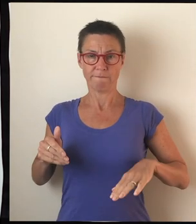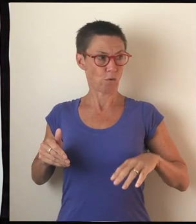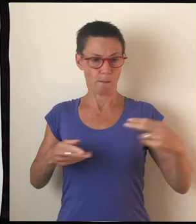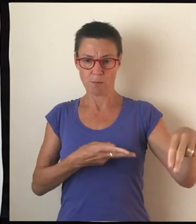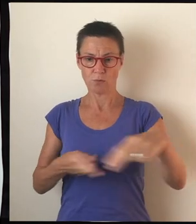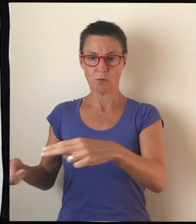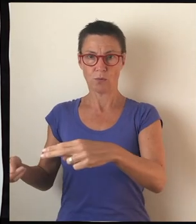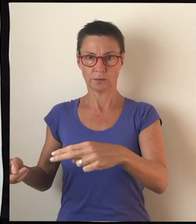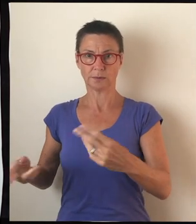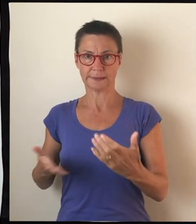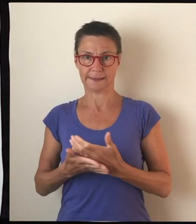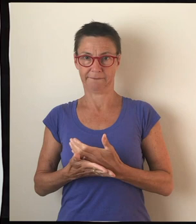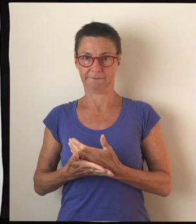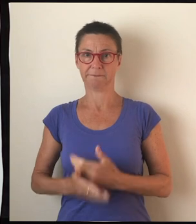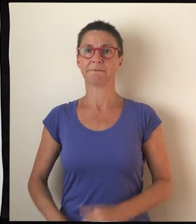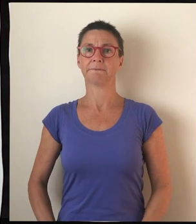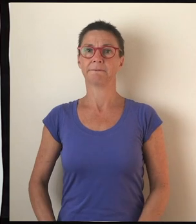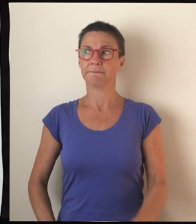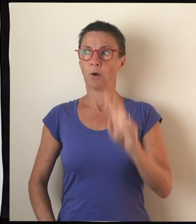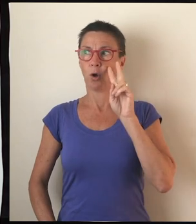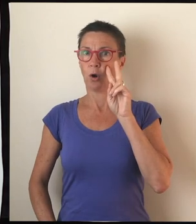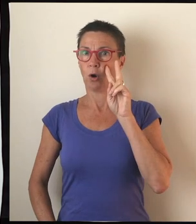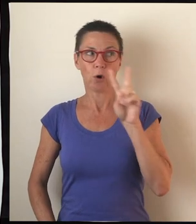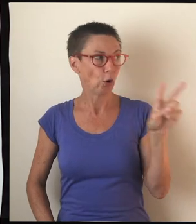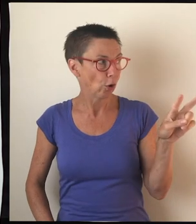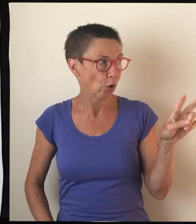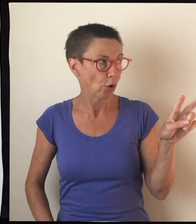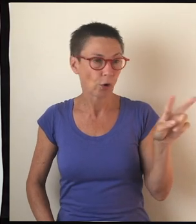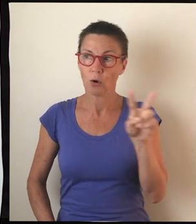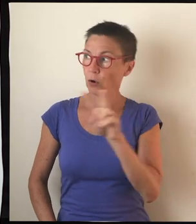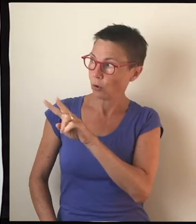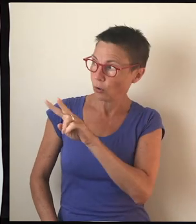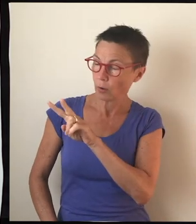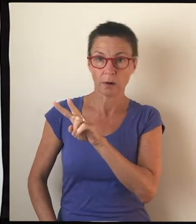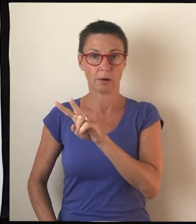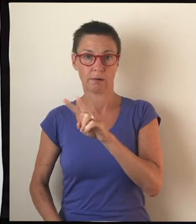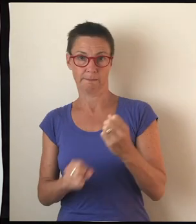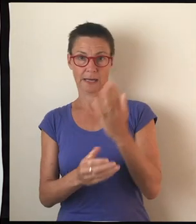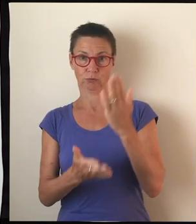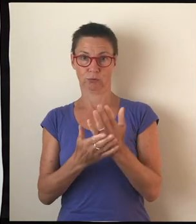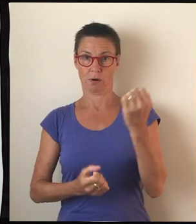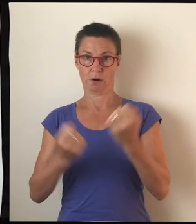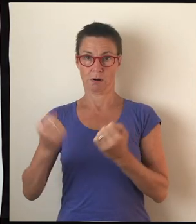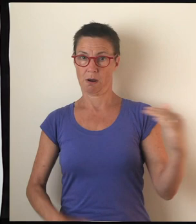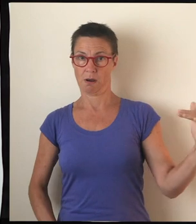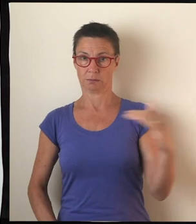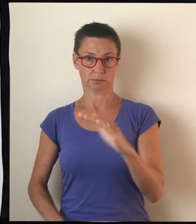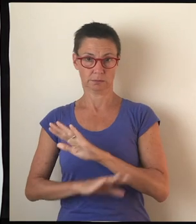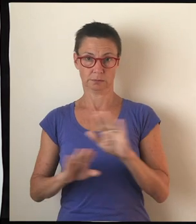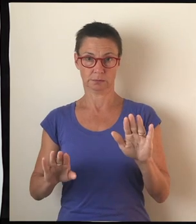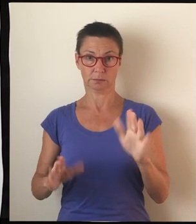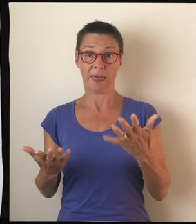where it's safe. And then you look both ways to see if any cars are coming. And then you